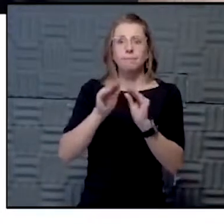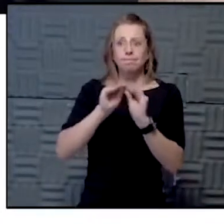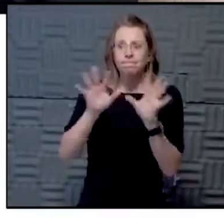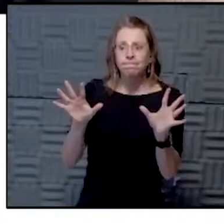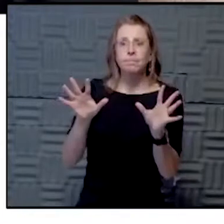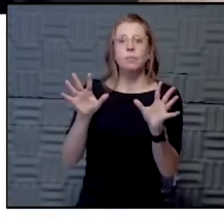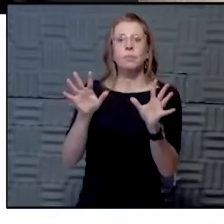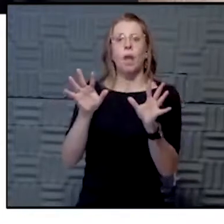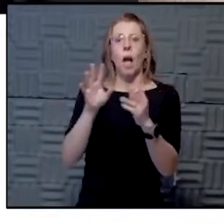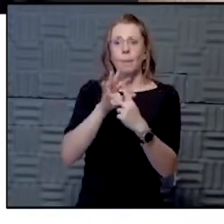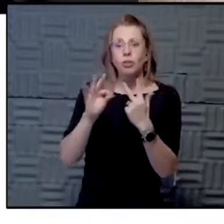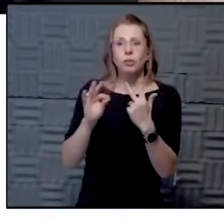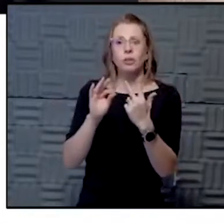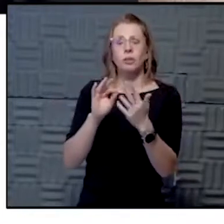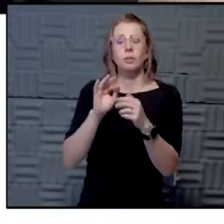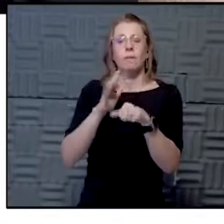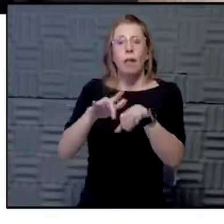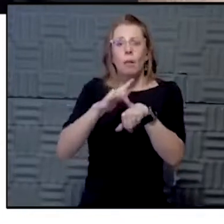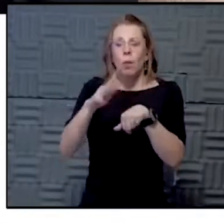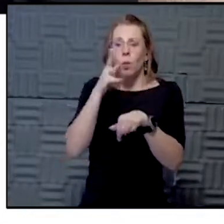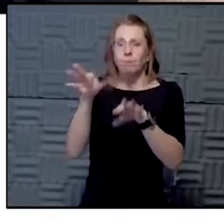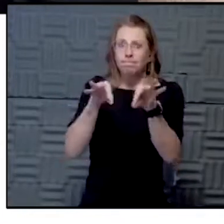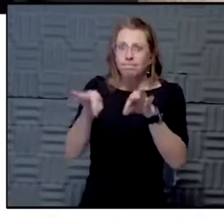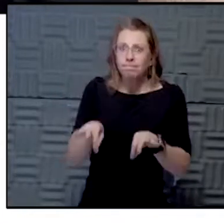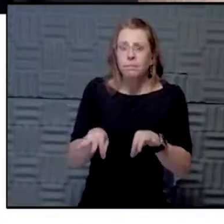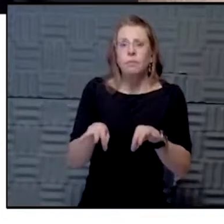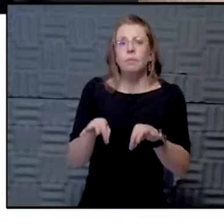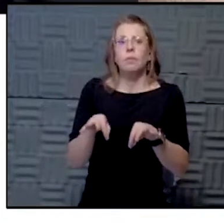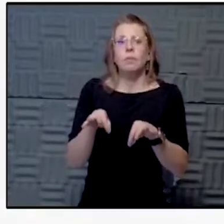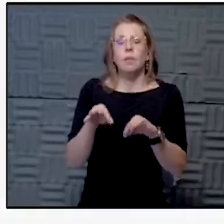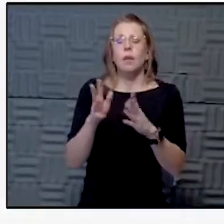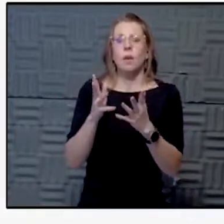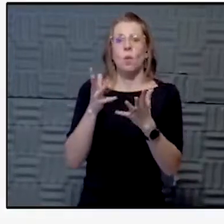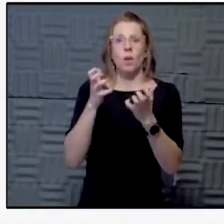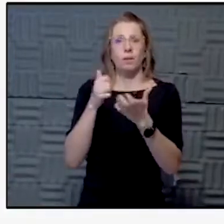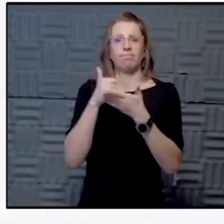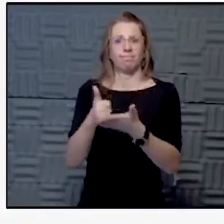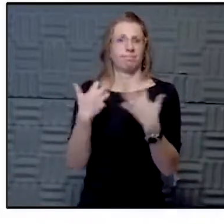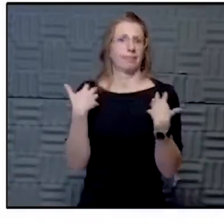you understand, how we can get you on the road to healing.